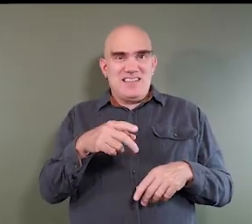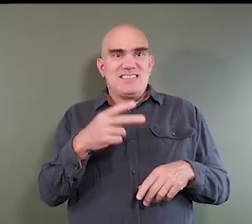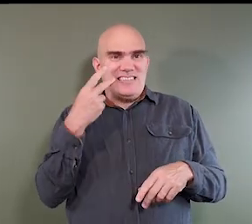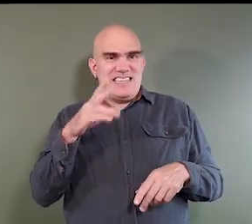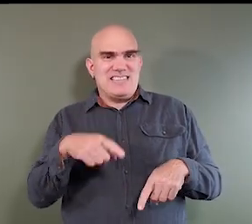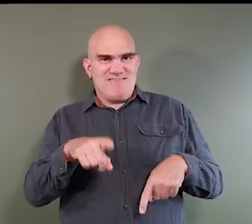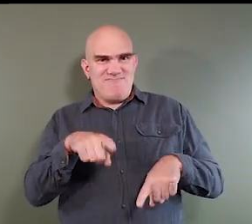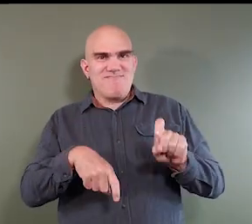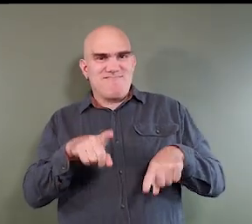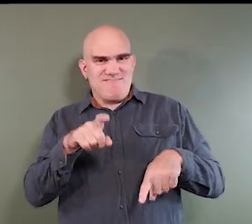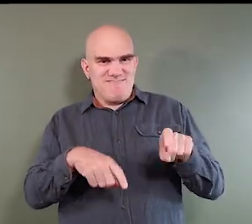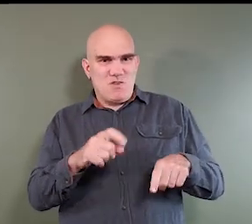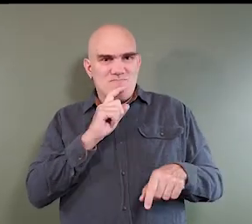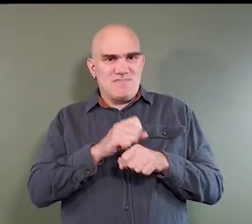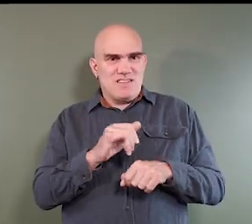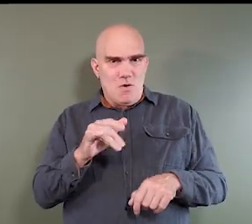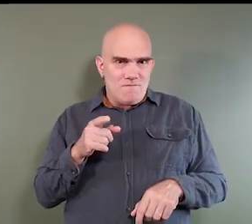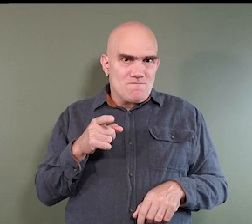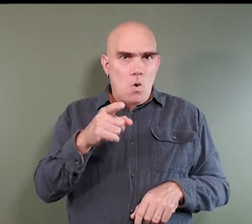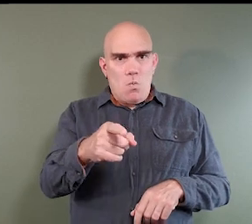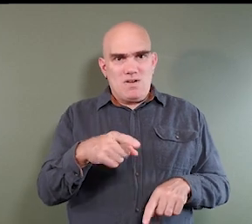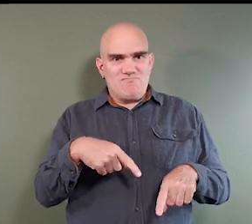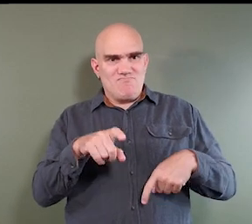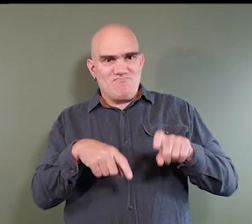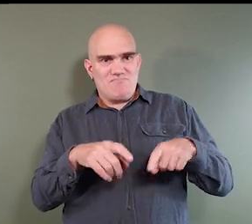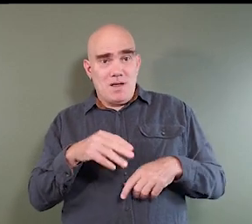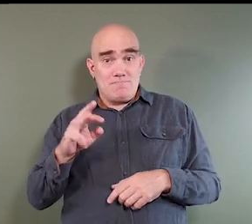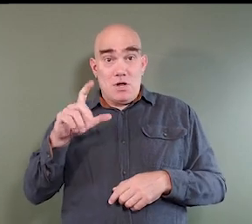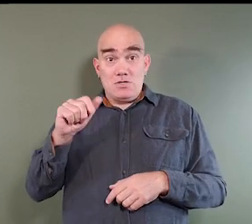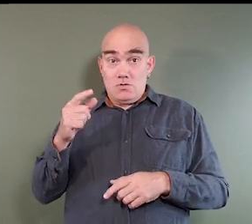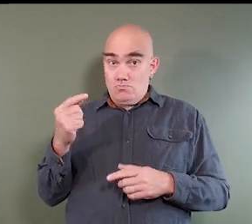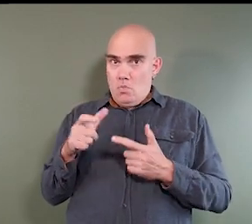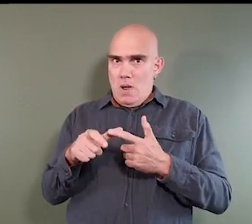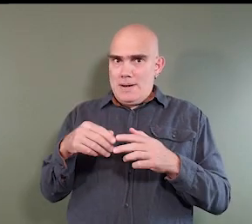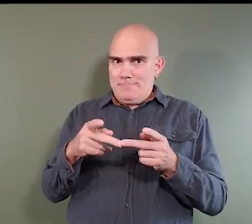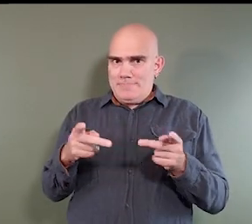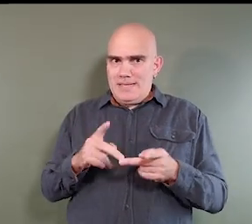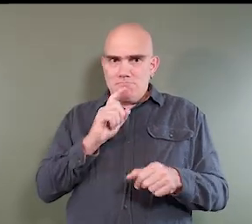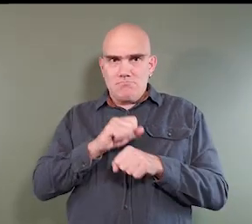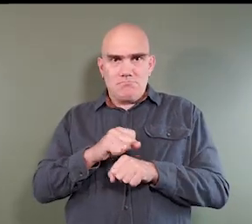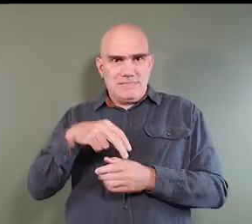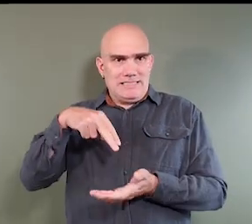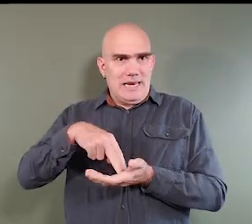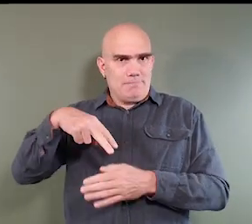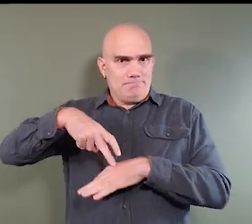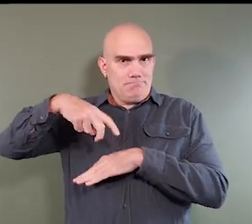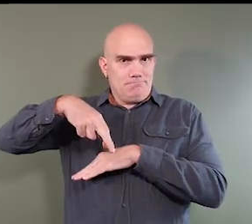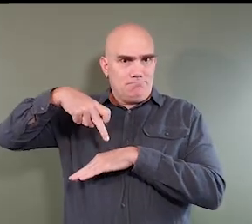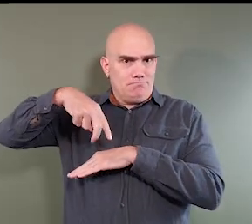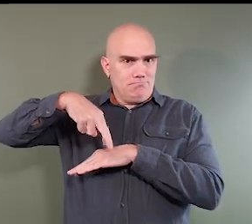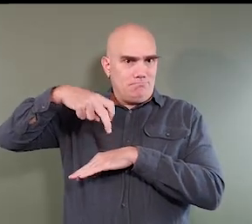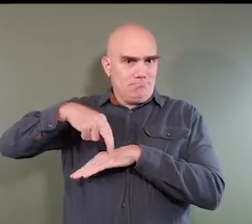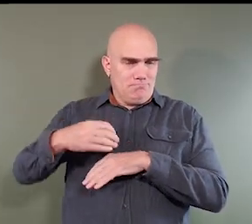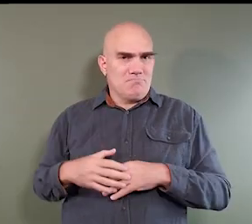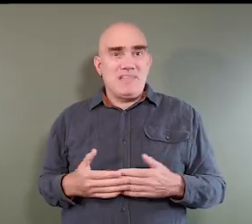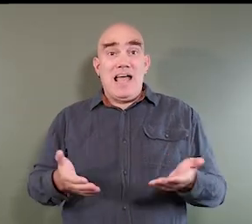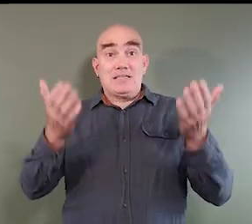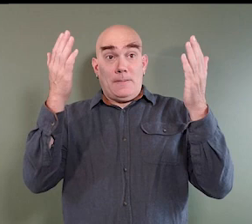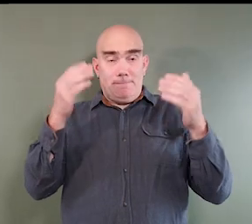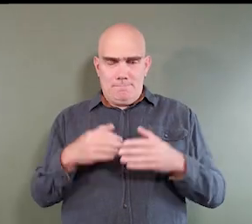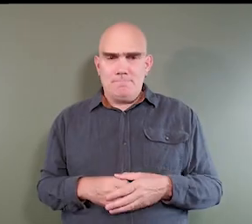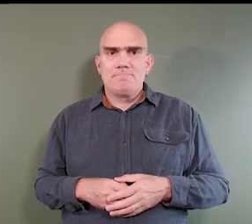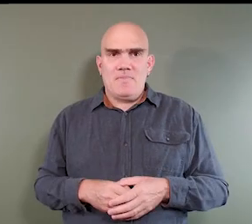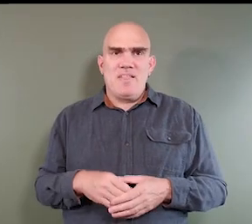marching. Yeah, as he's going forward. And Marcela's gonna be running in place, standing up, hands up, there